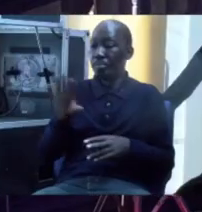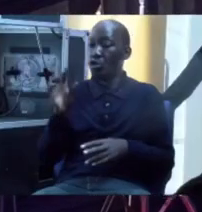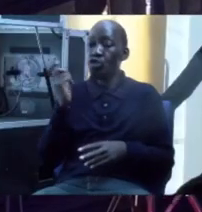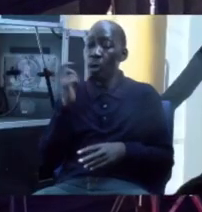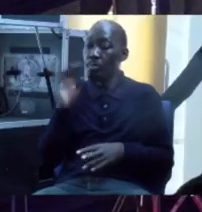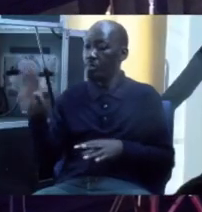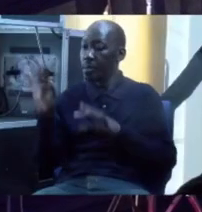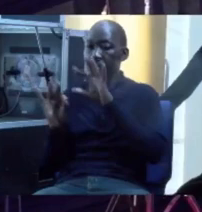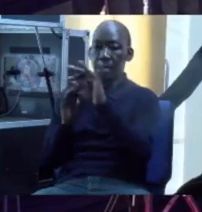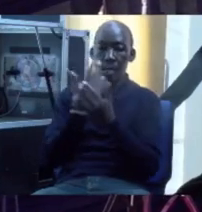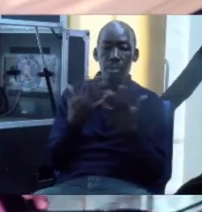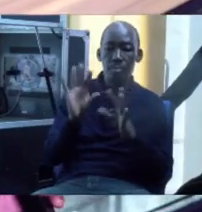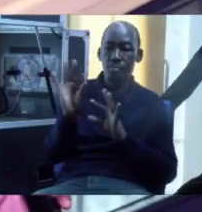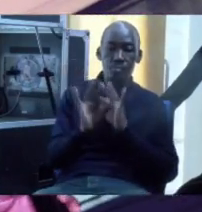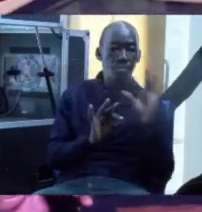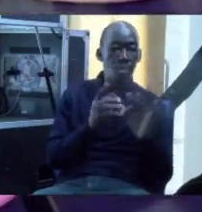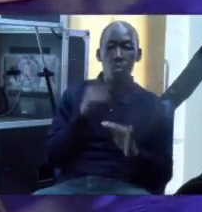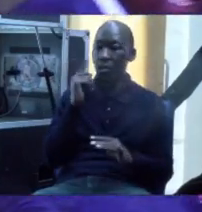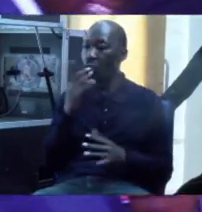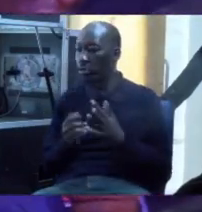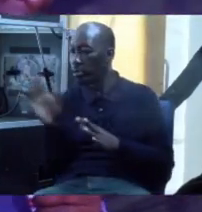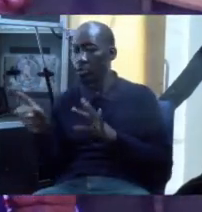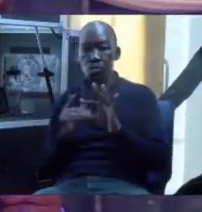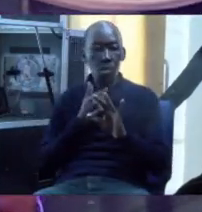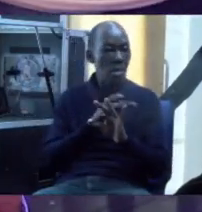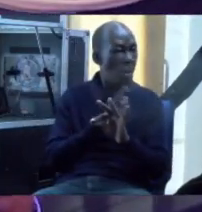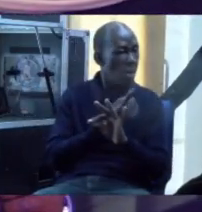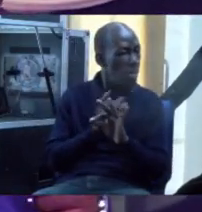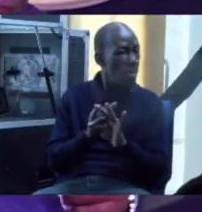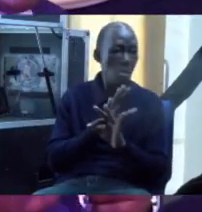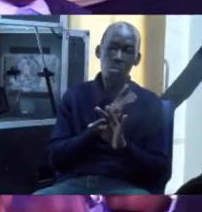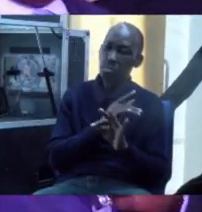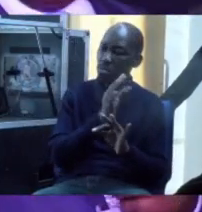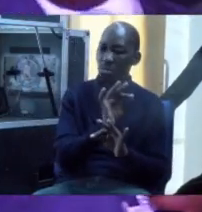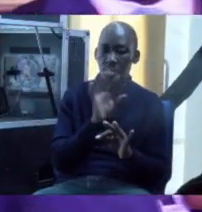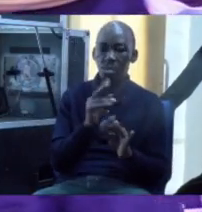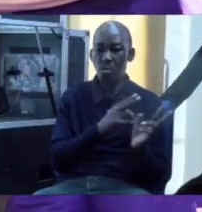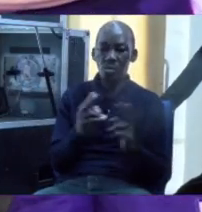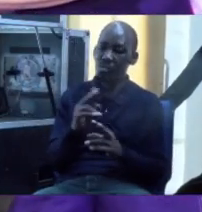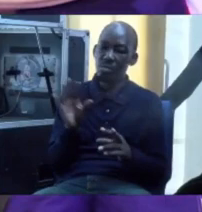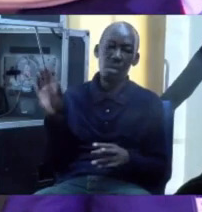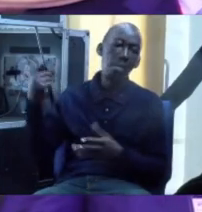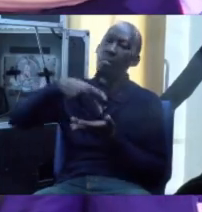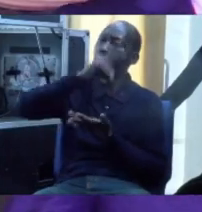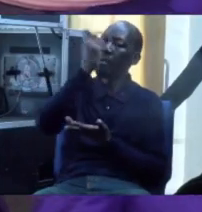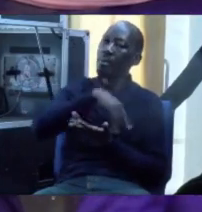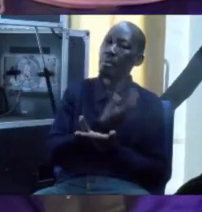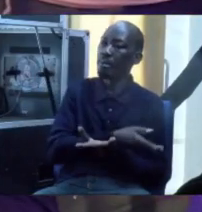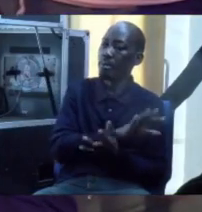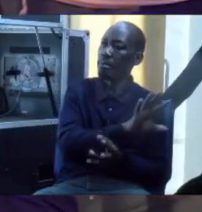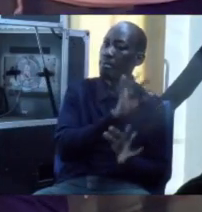and some of my sons were there and said, is that what you want? Just leave. Wanauliza, it. Ni hiyo tu unahitaji? It's taken care of. Imeshughulikiwa. Kasema kushiana